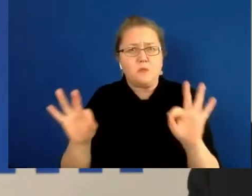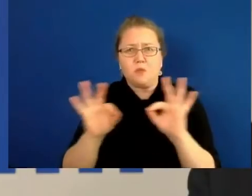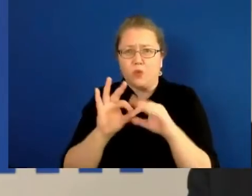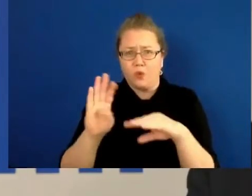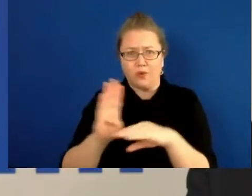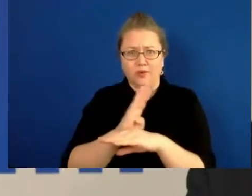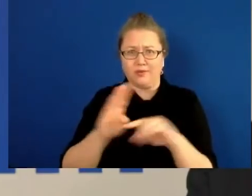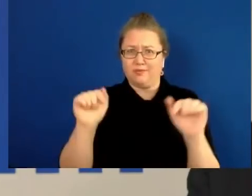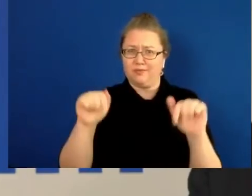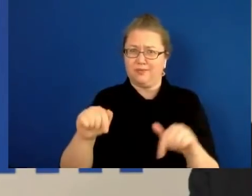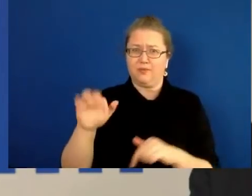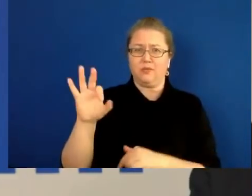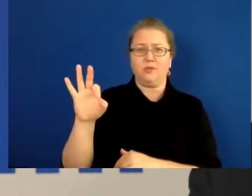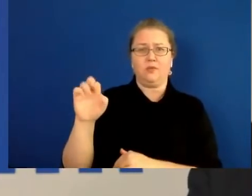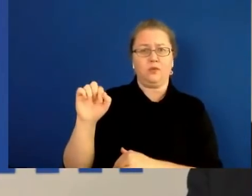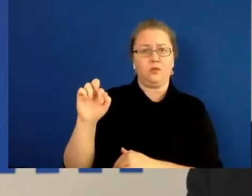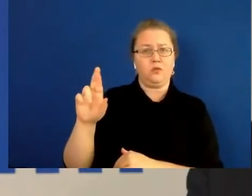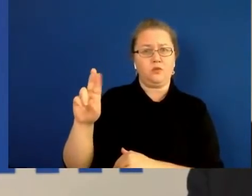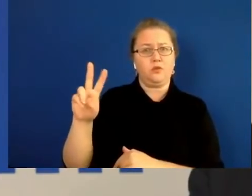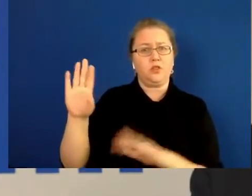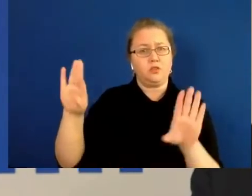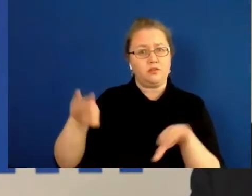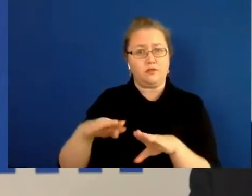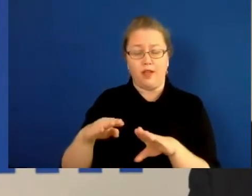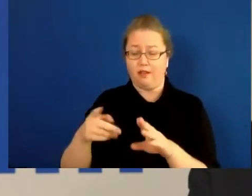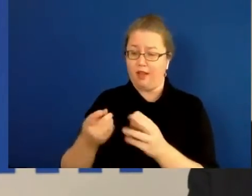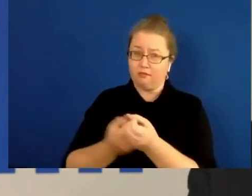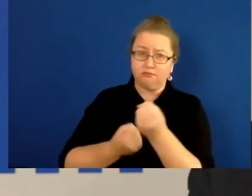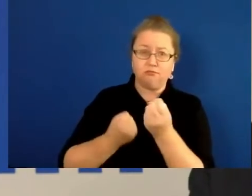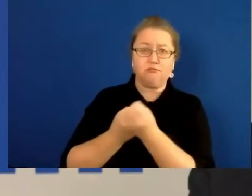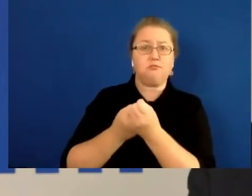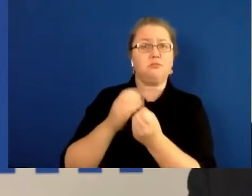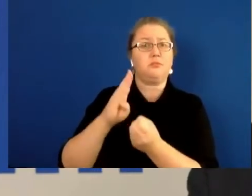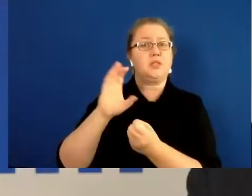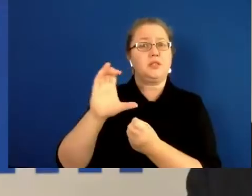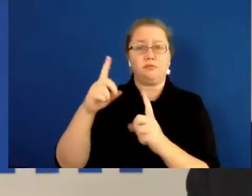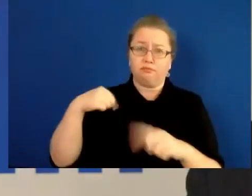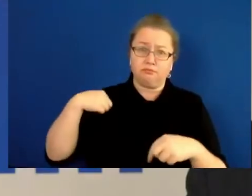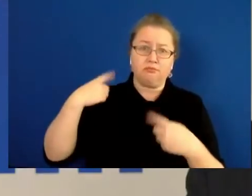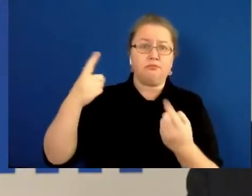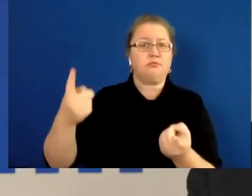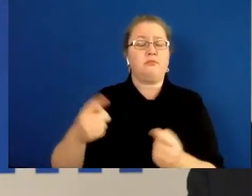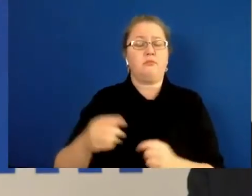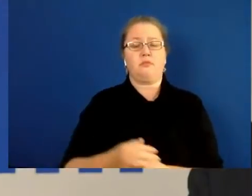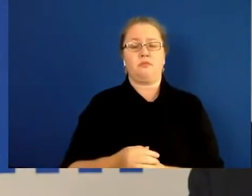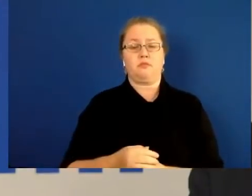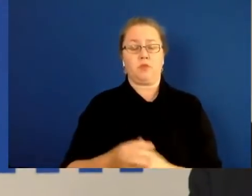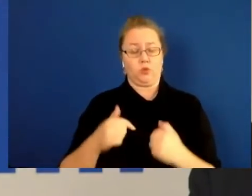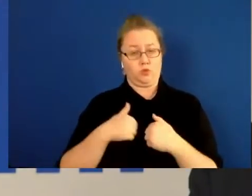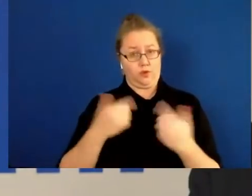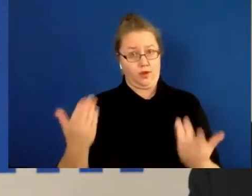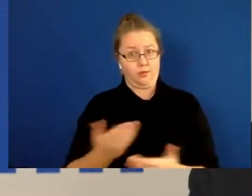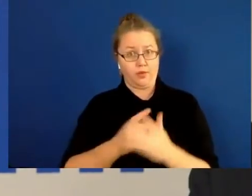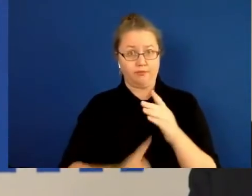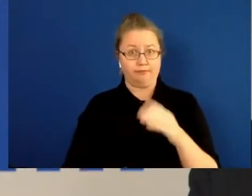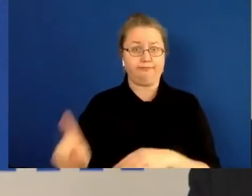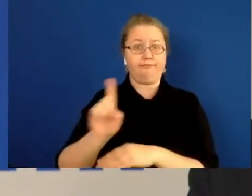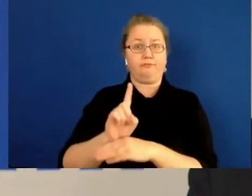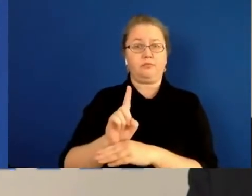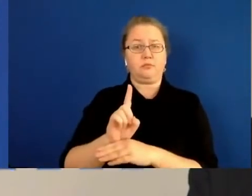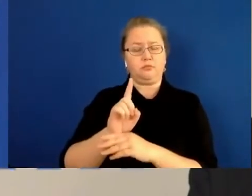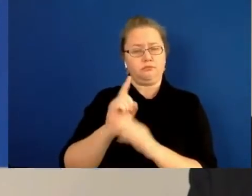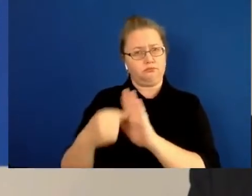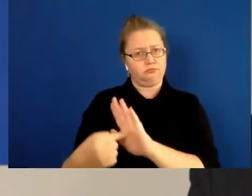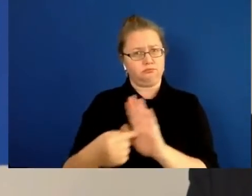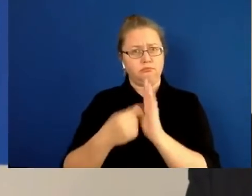Fraser Valley. And we know that many people in this community are our essential workers who have kept our province going